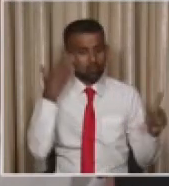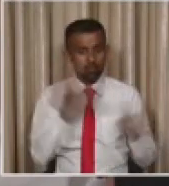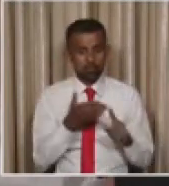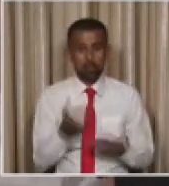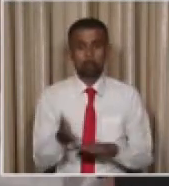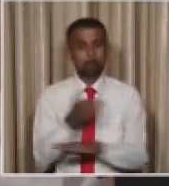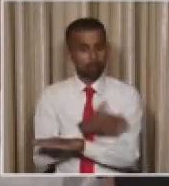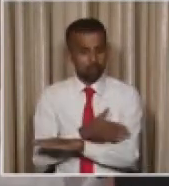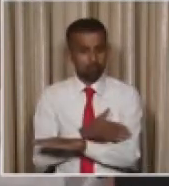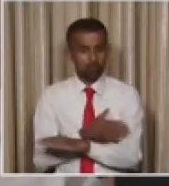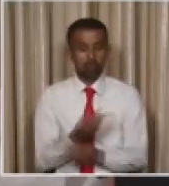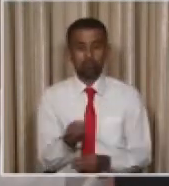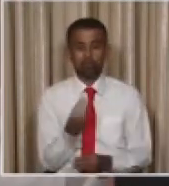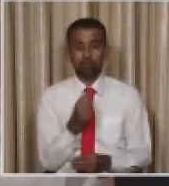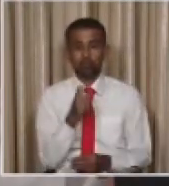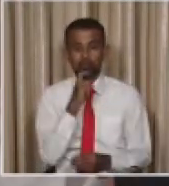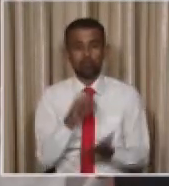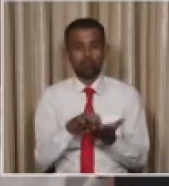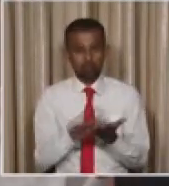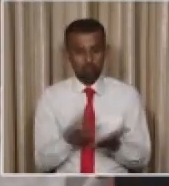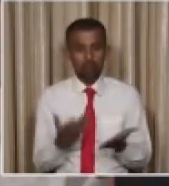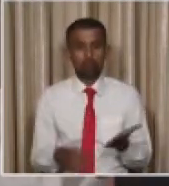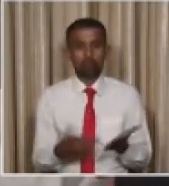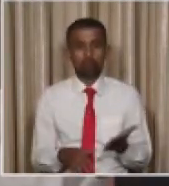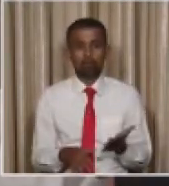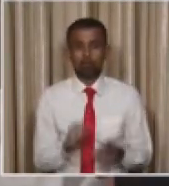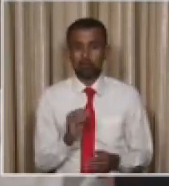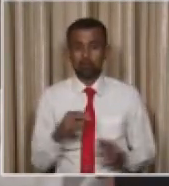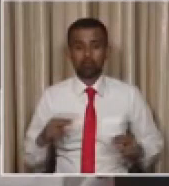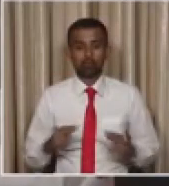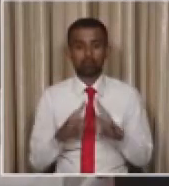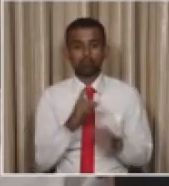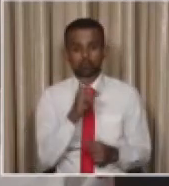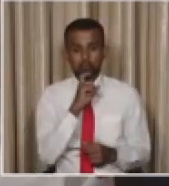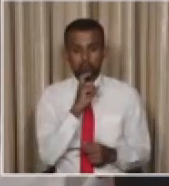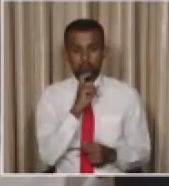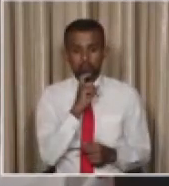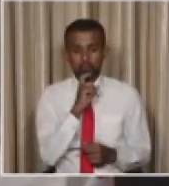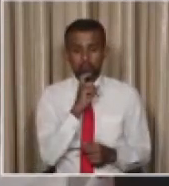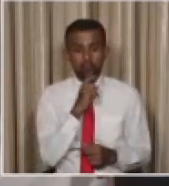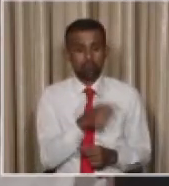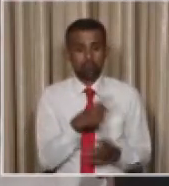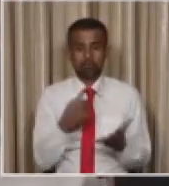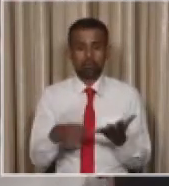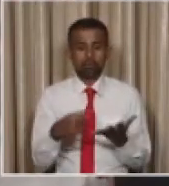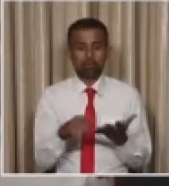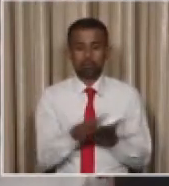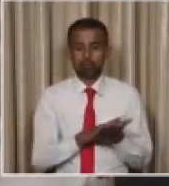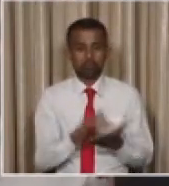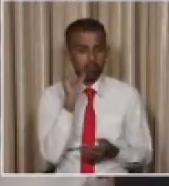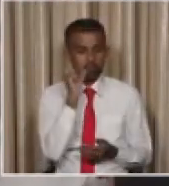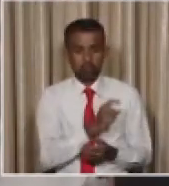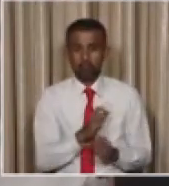practicing judicial cannibalism and we are being asked then to accept it which this house can't how can